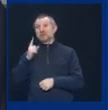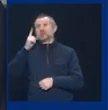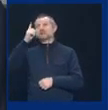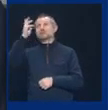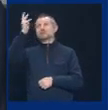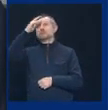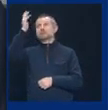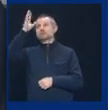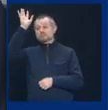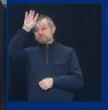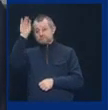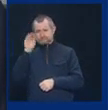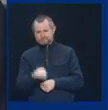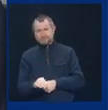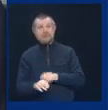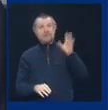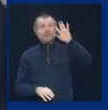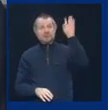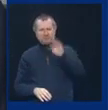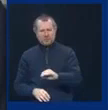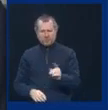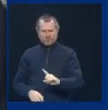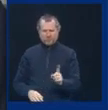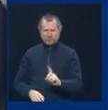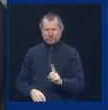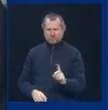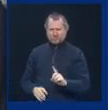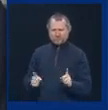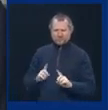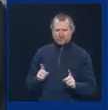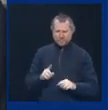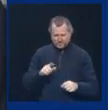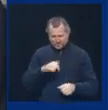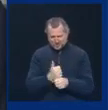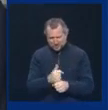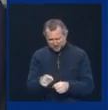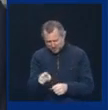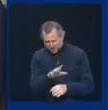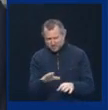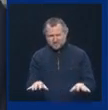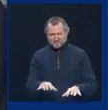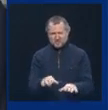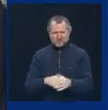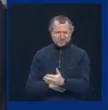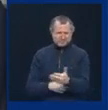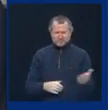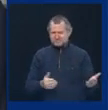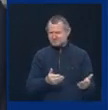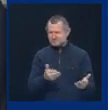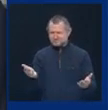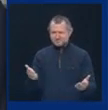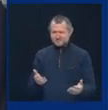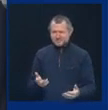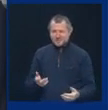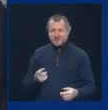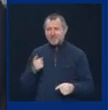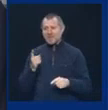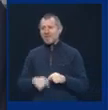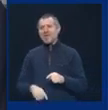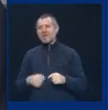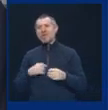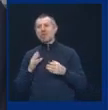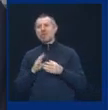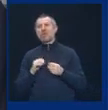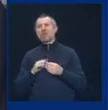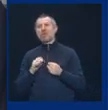do. That's what I just said. You can't say how New Yorkers are going to act. If New Yorkers